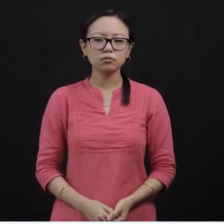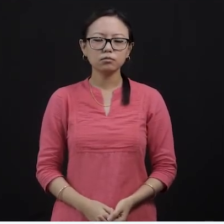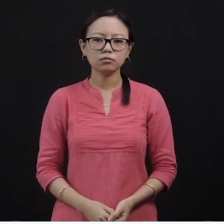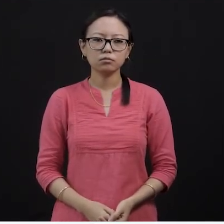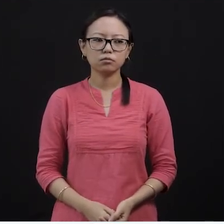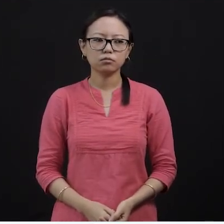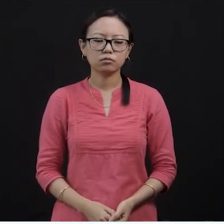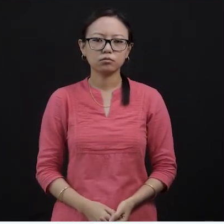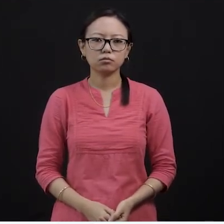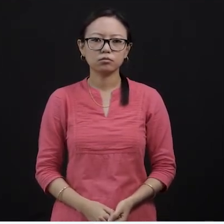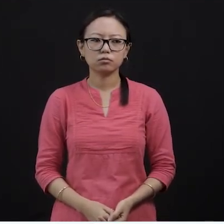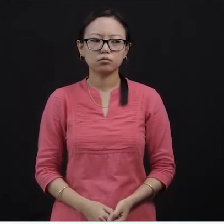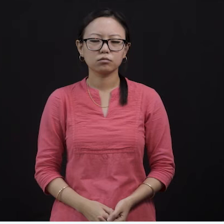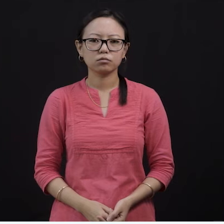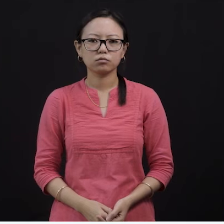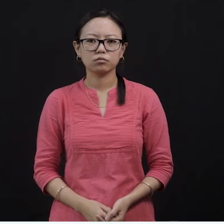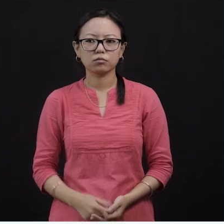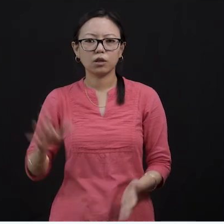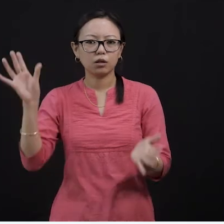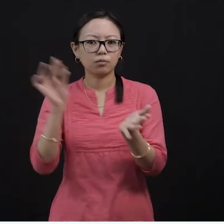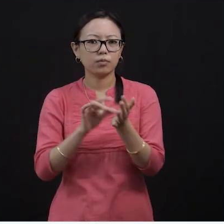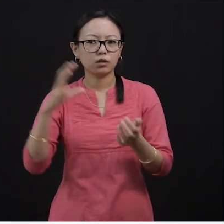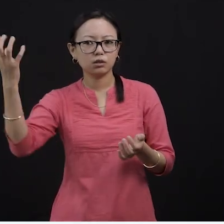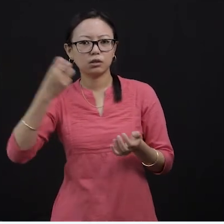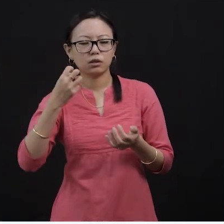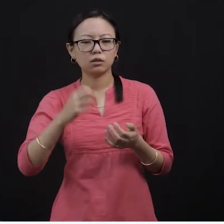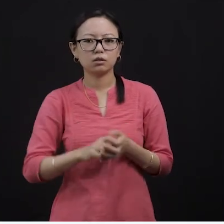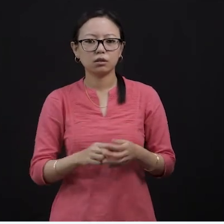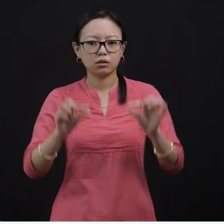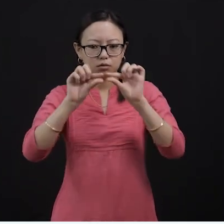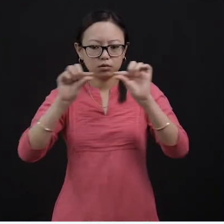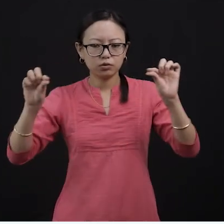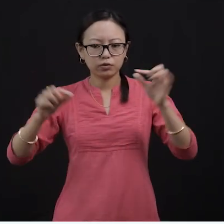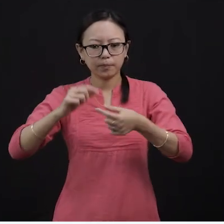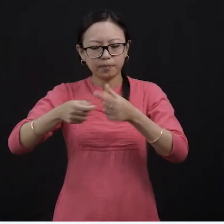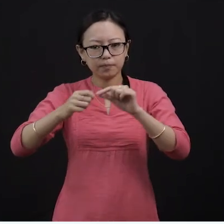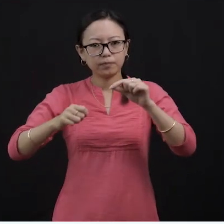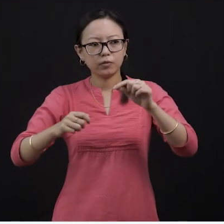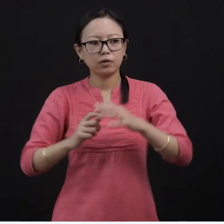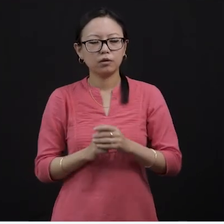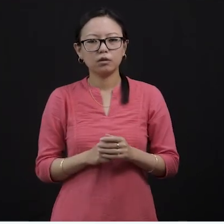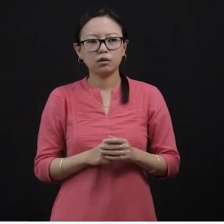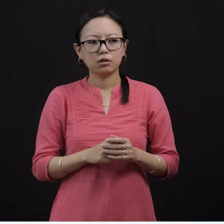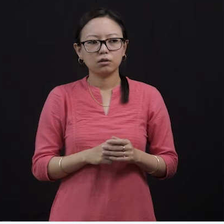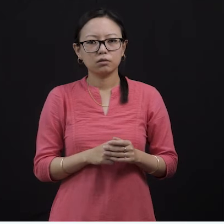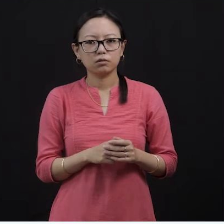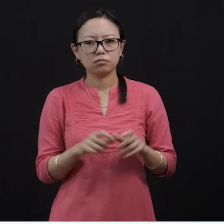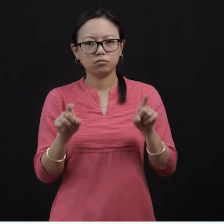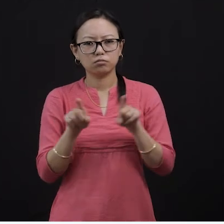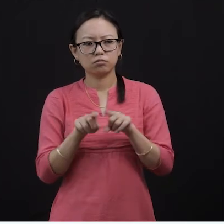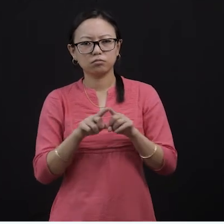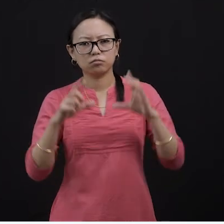is, we'll tie the magnet with a thread. We'll tie the magnet with a thread and we'll freely